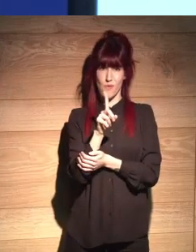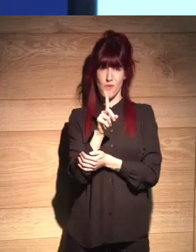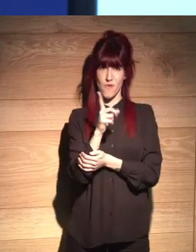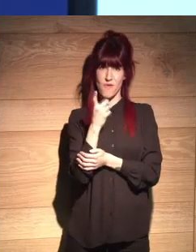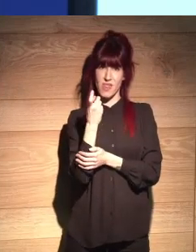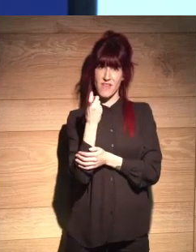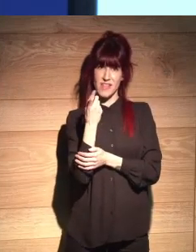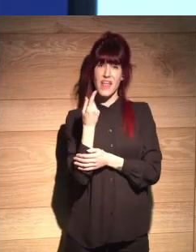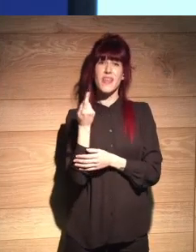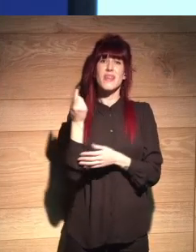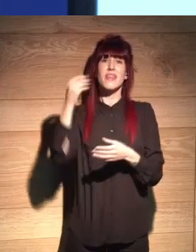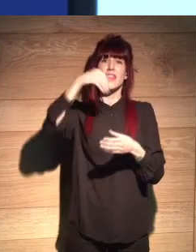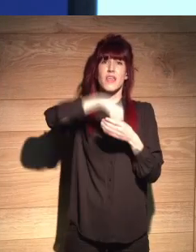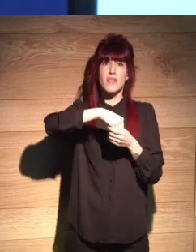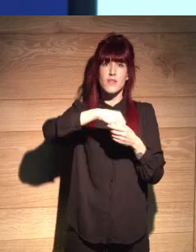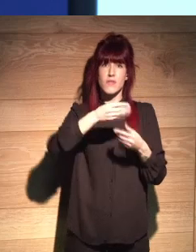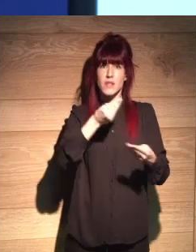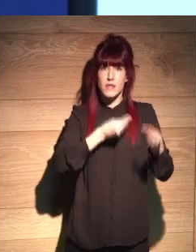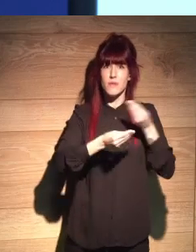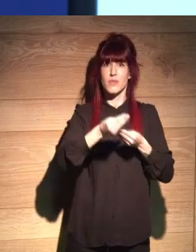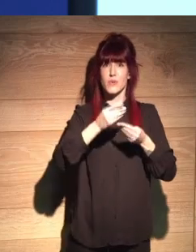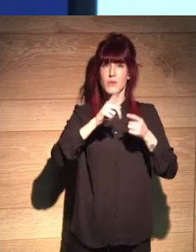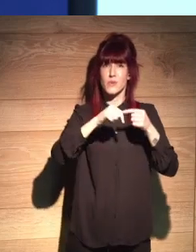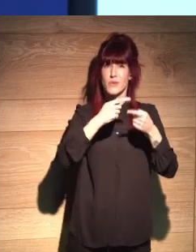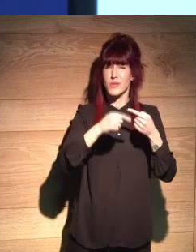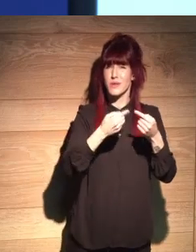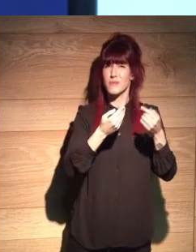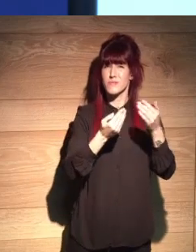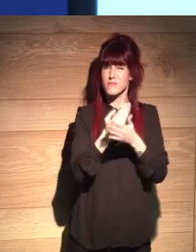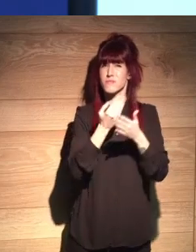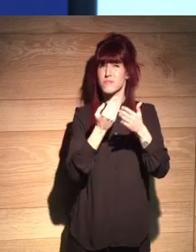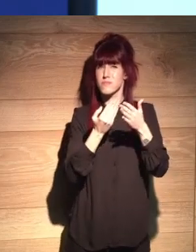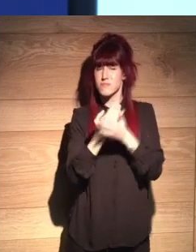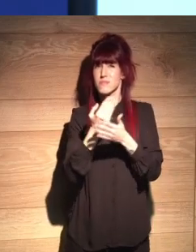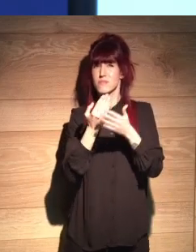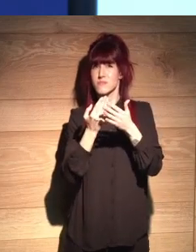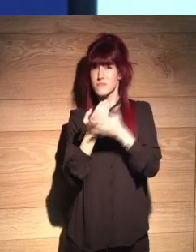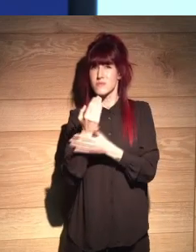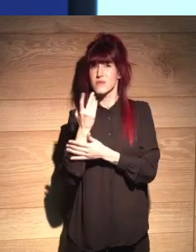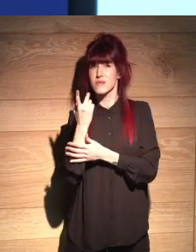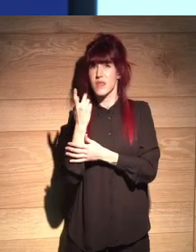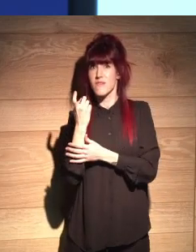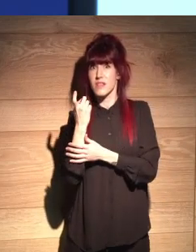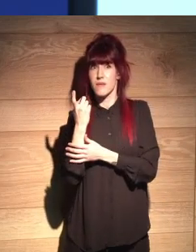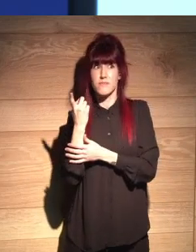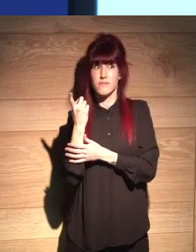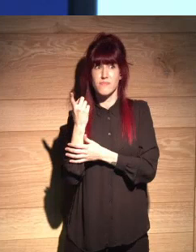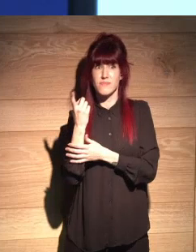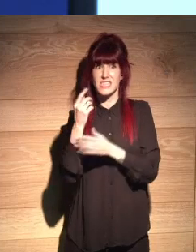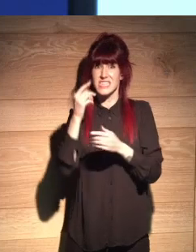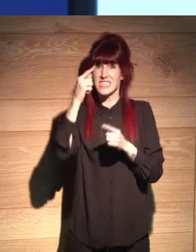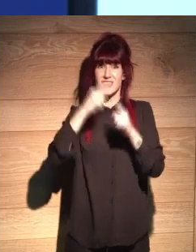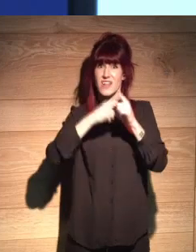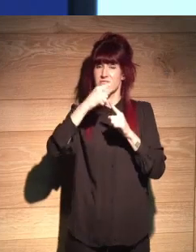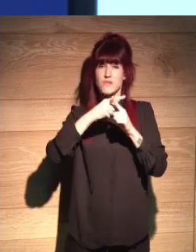business, and it needs to be carried out by the managers in all levels and also the